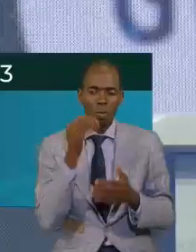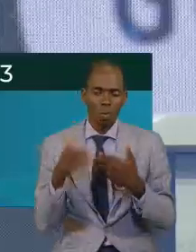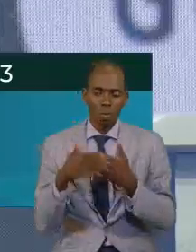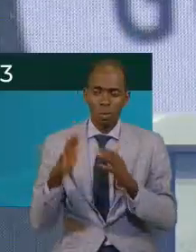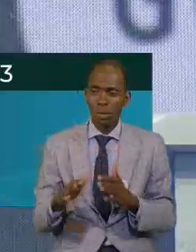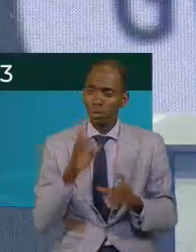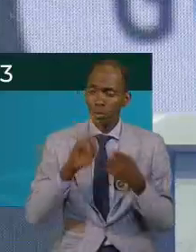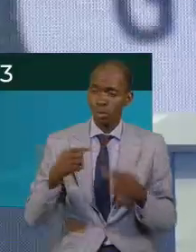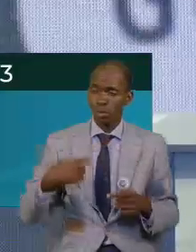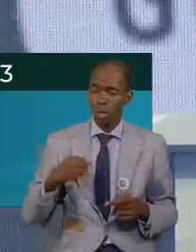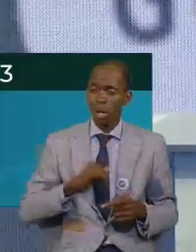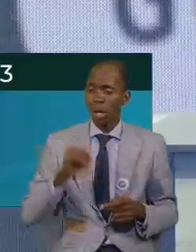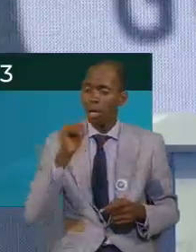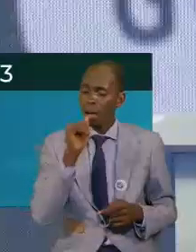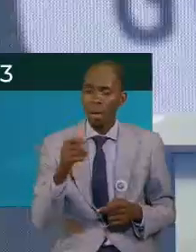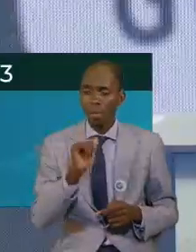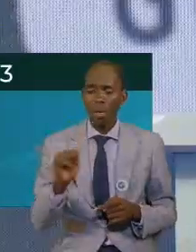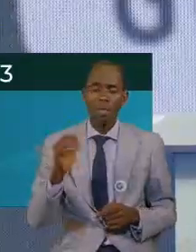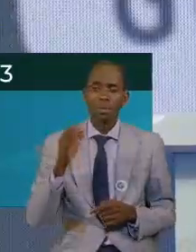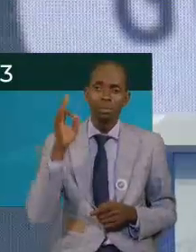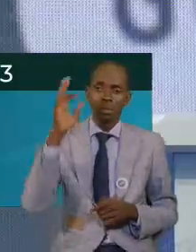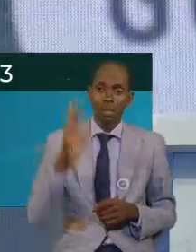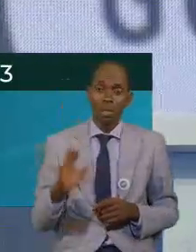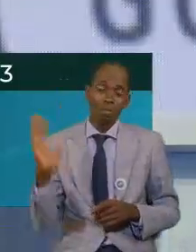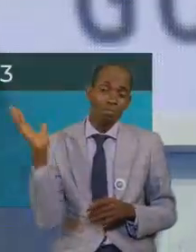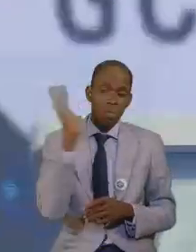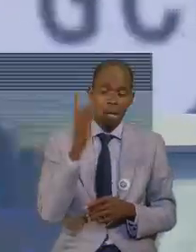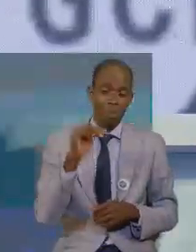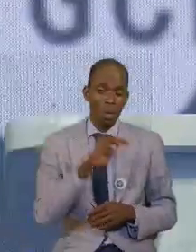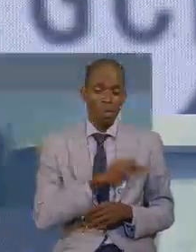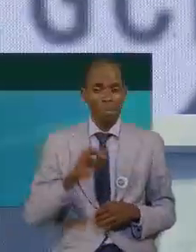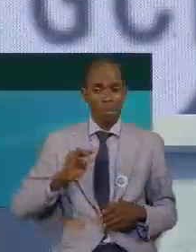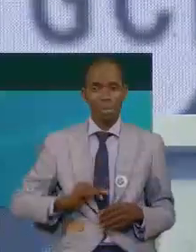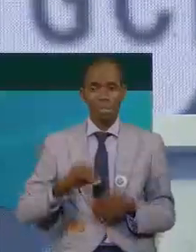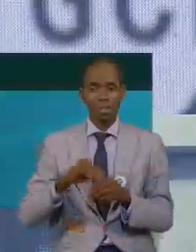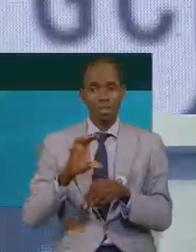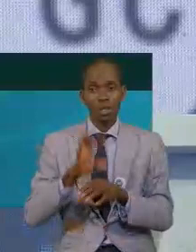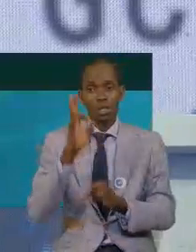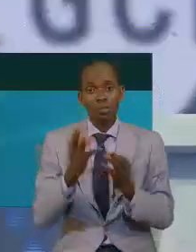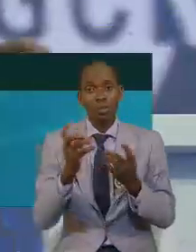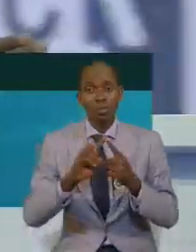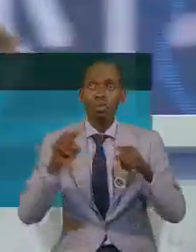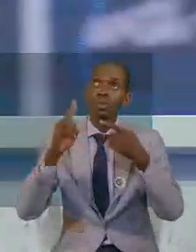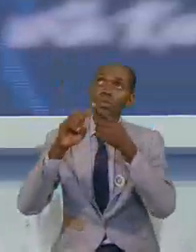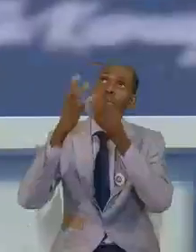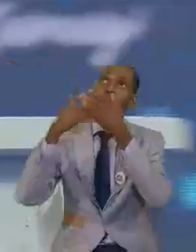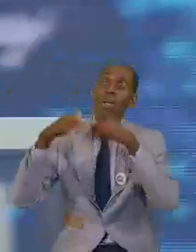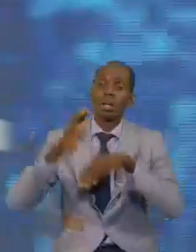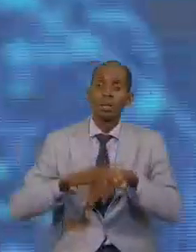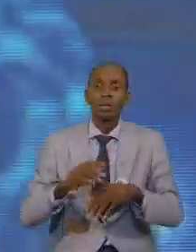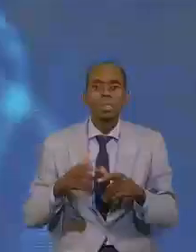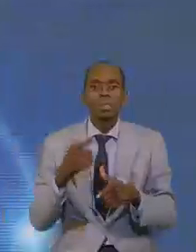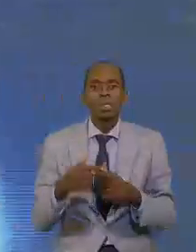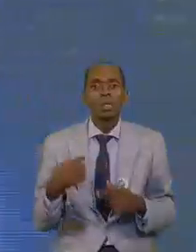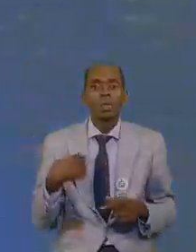the pastor. You know, if we're going to get to heaven, if we're going to be translated in the rapture, we must be